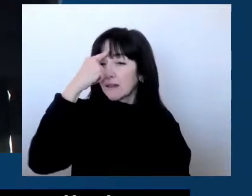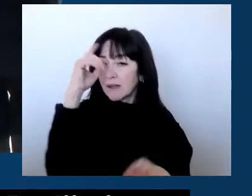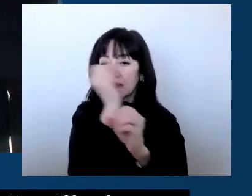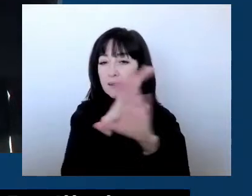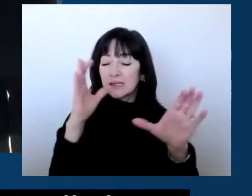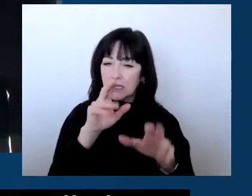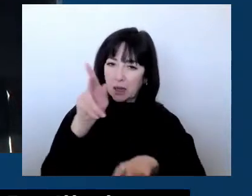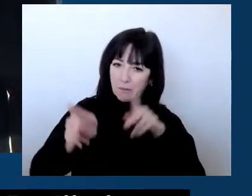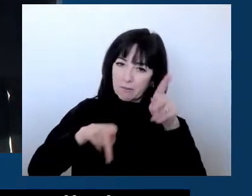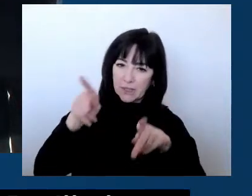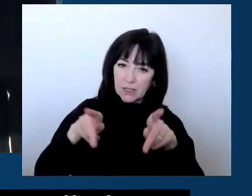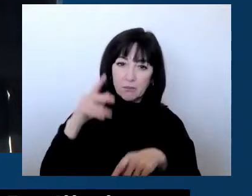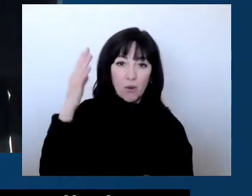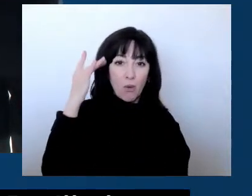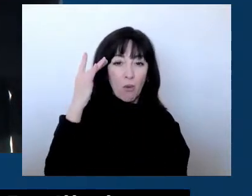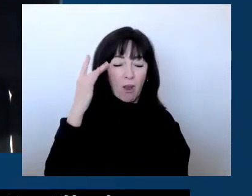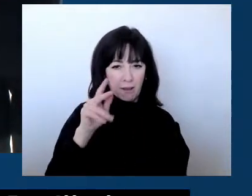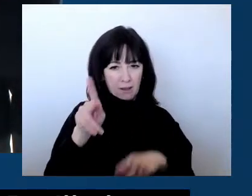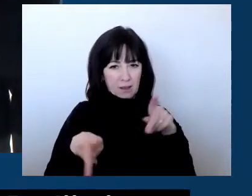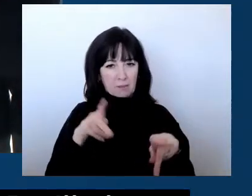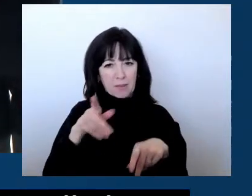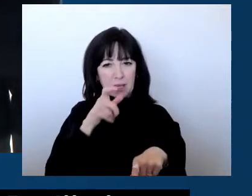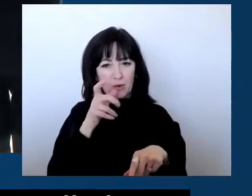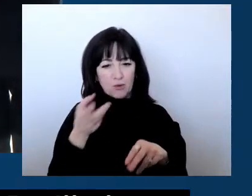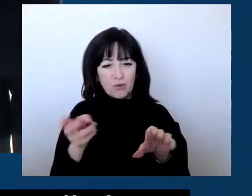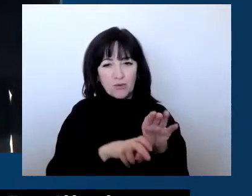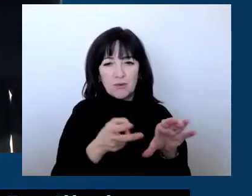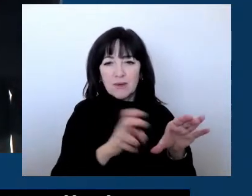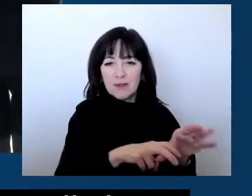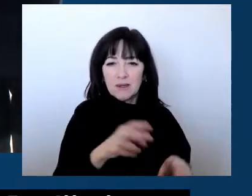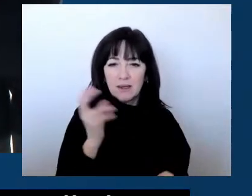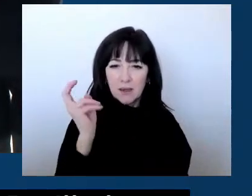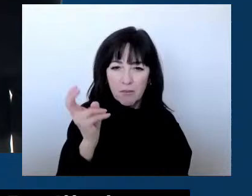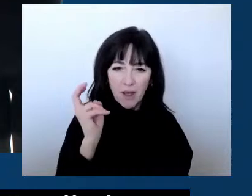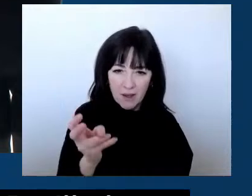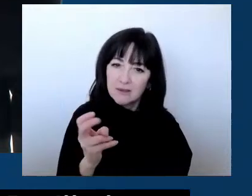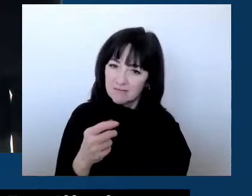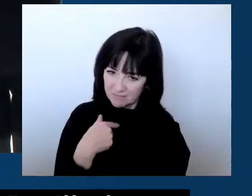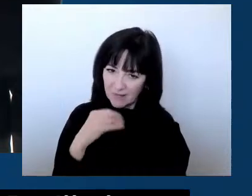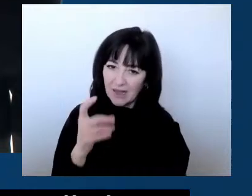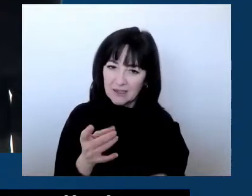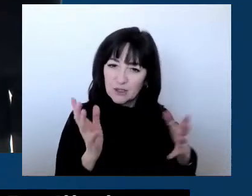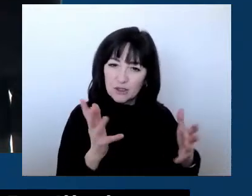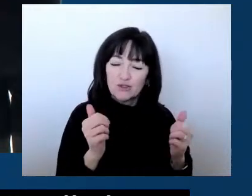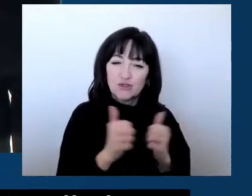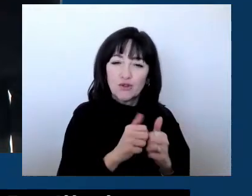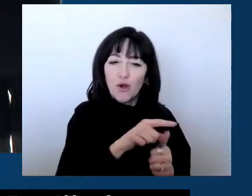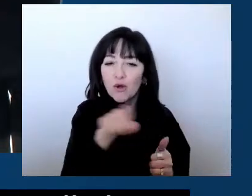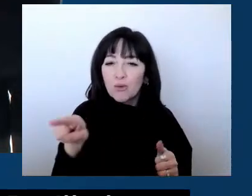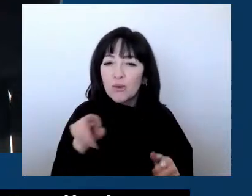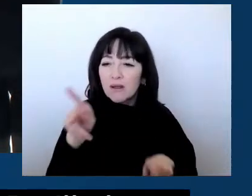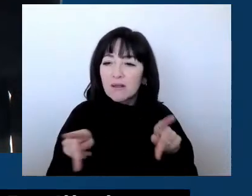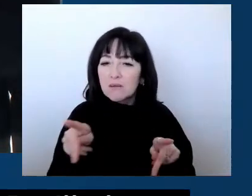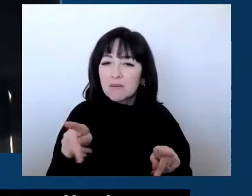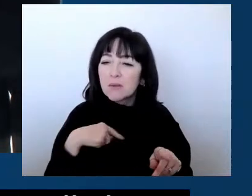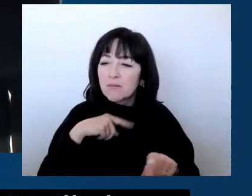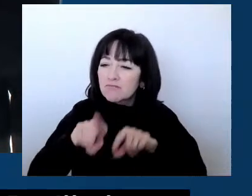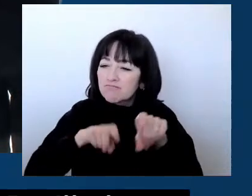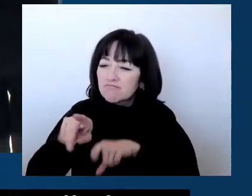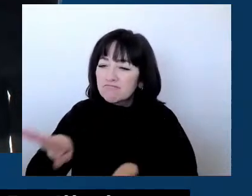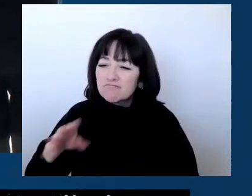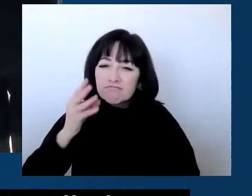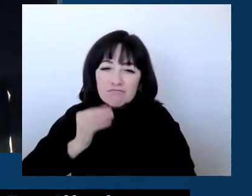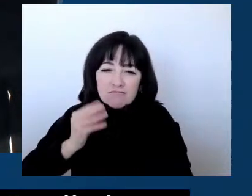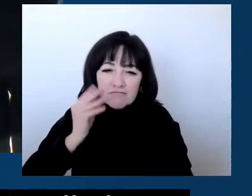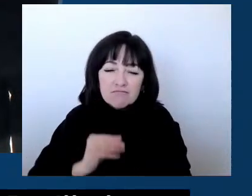buses to get to where they need to be every day, and I had the chance to speak with several frequent riders of the buses and learn about their experiences today. The workers